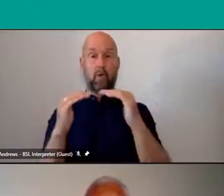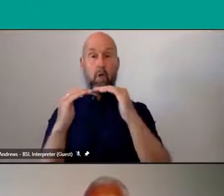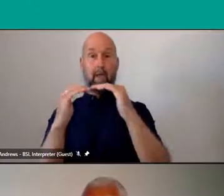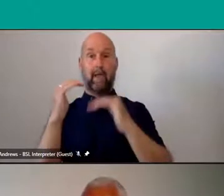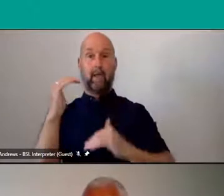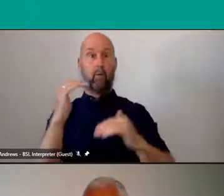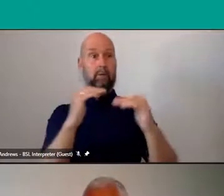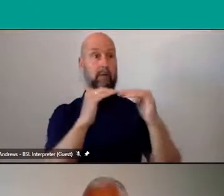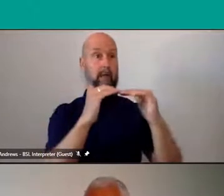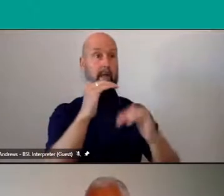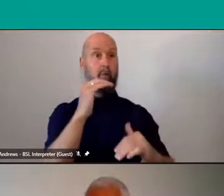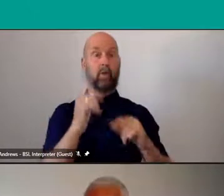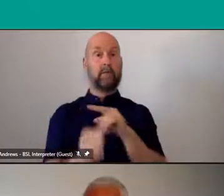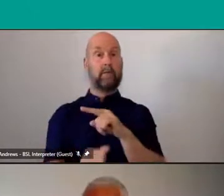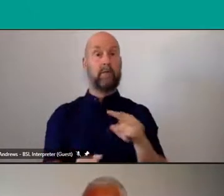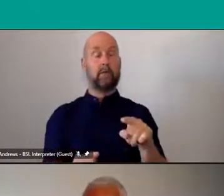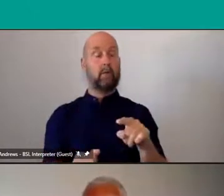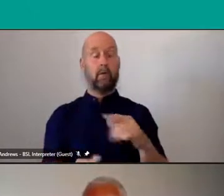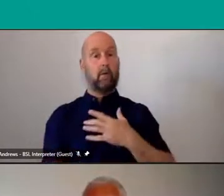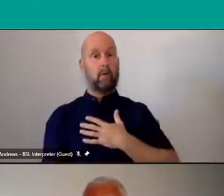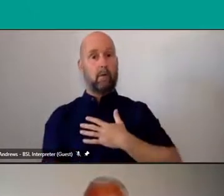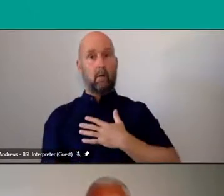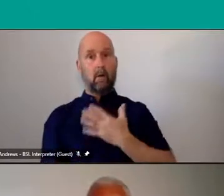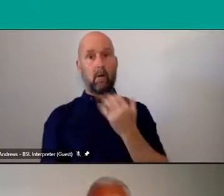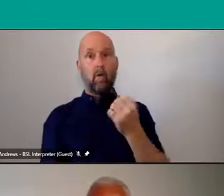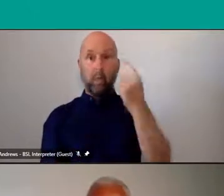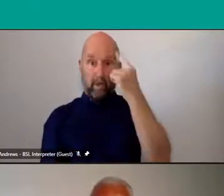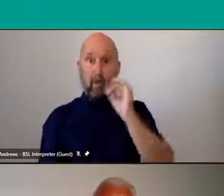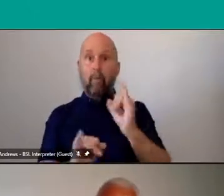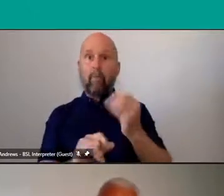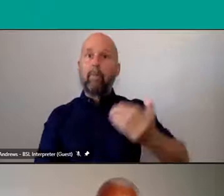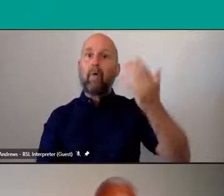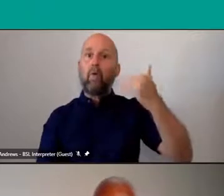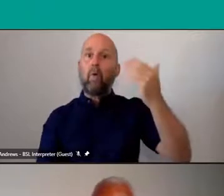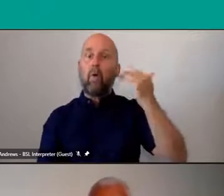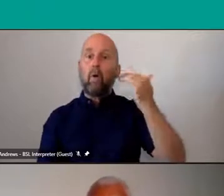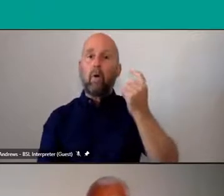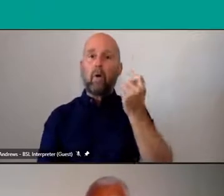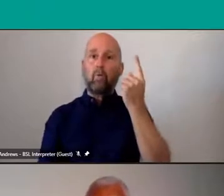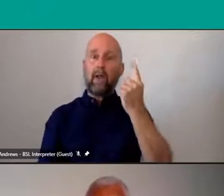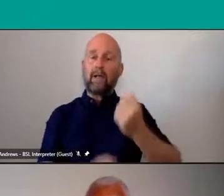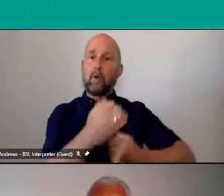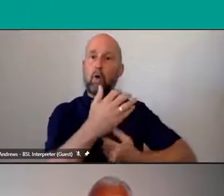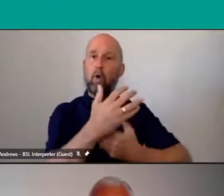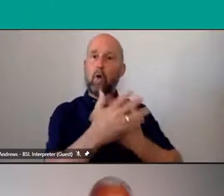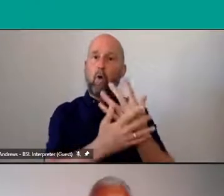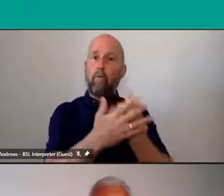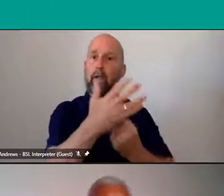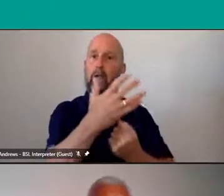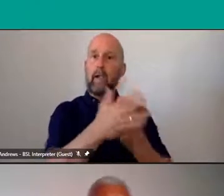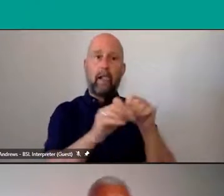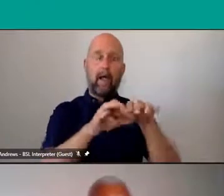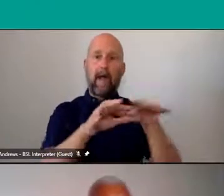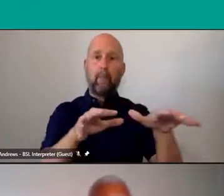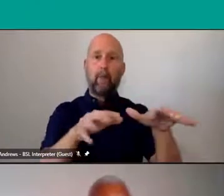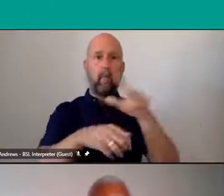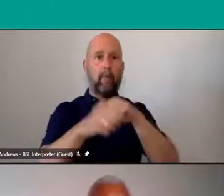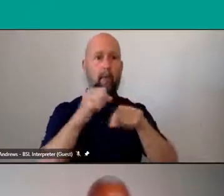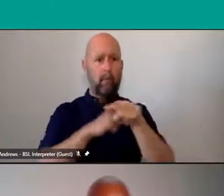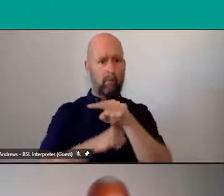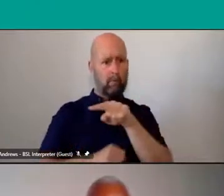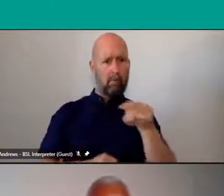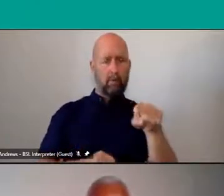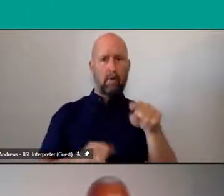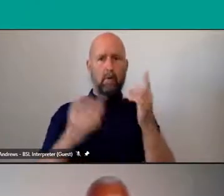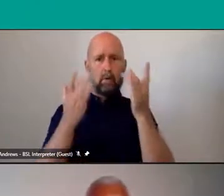to the core. We thought things were bad, but when COVID came and shone a light and